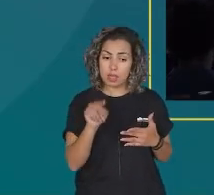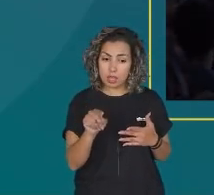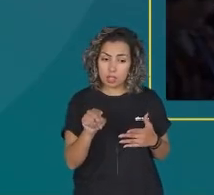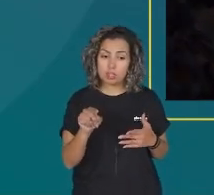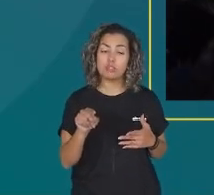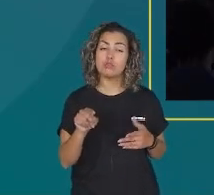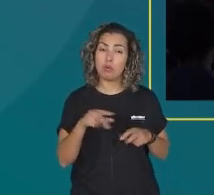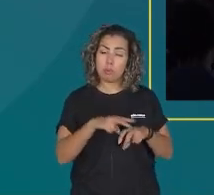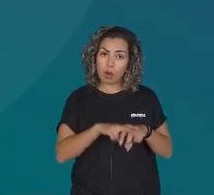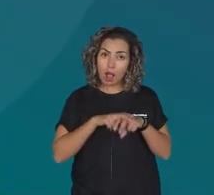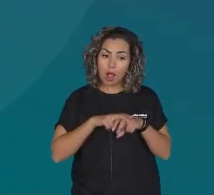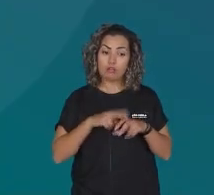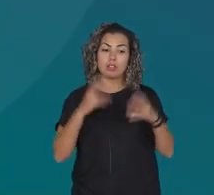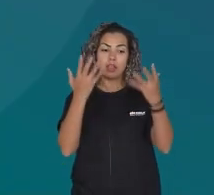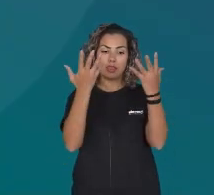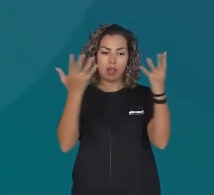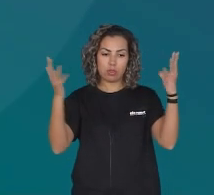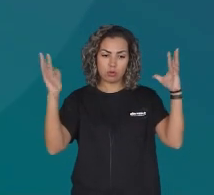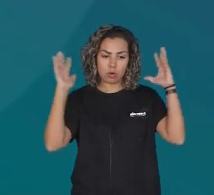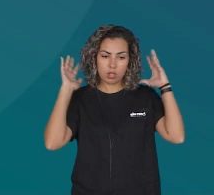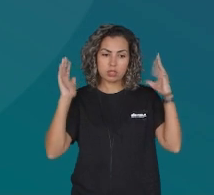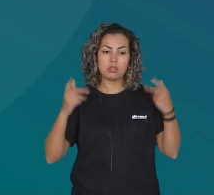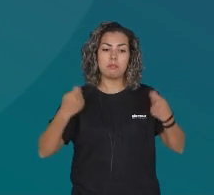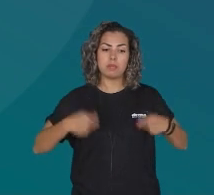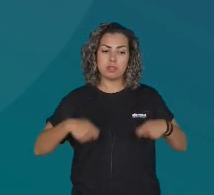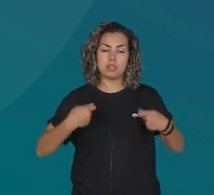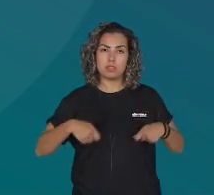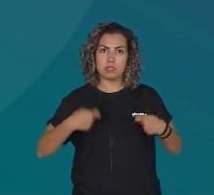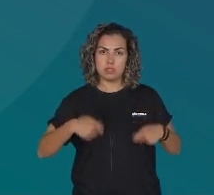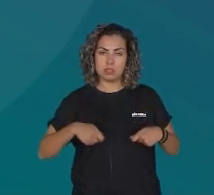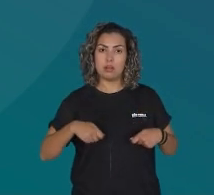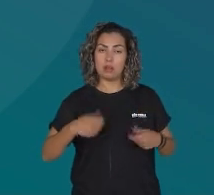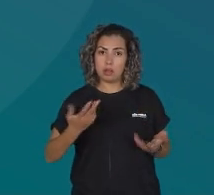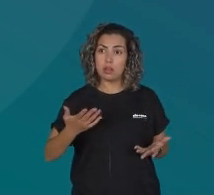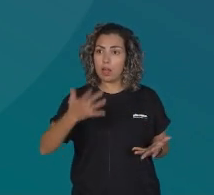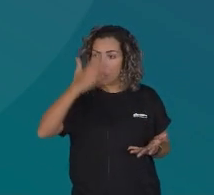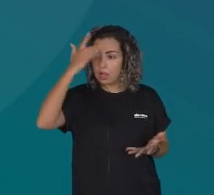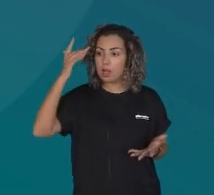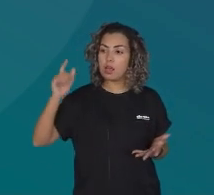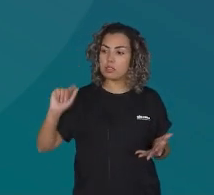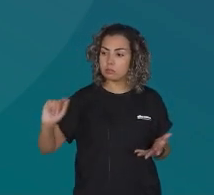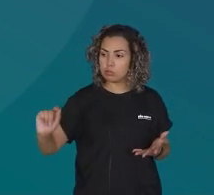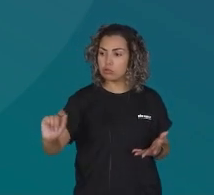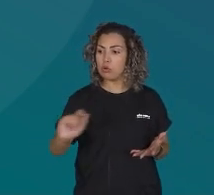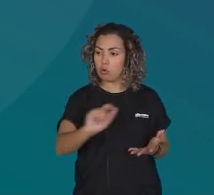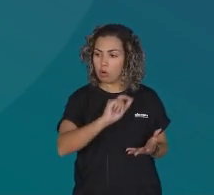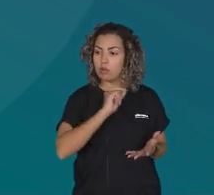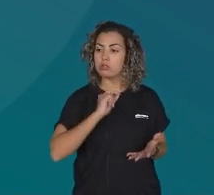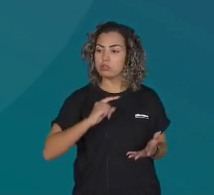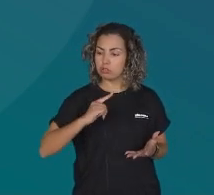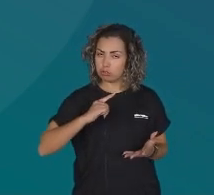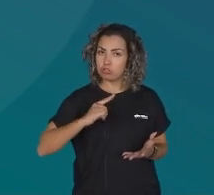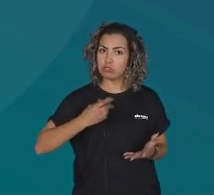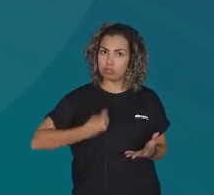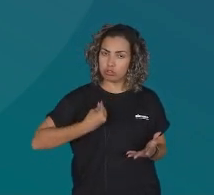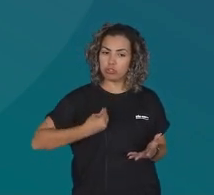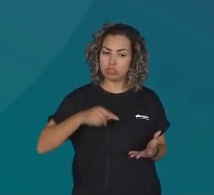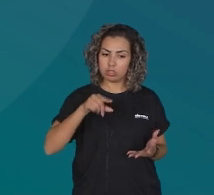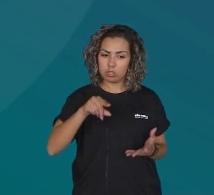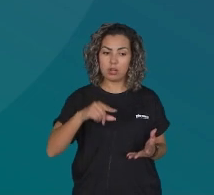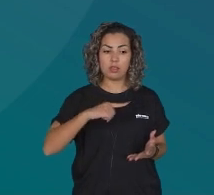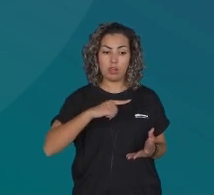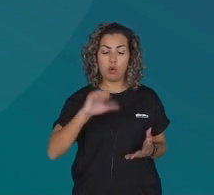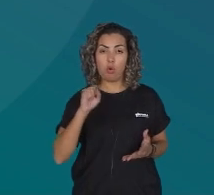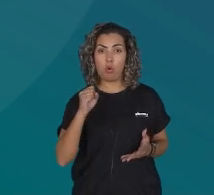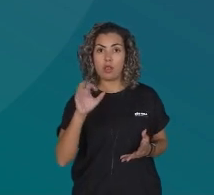the world's population, as we know, already lives in cities, generating more than 80% of the global